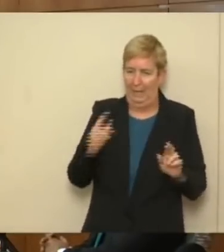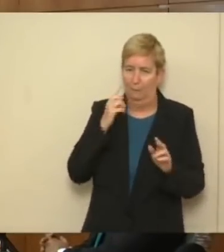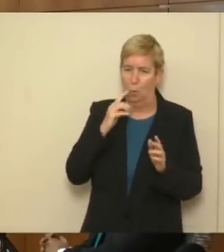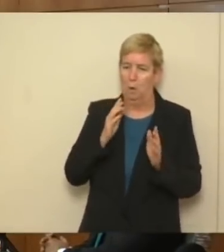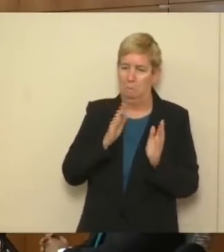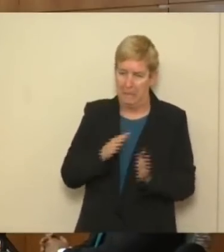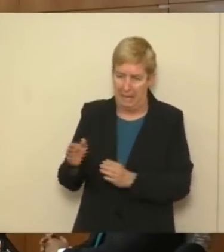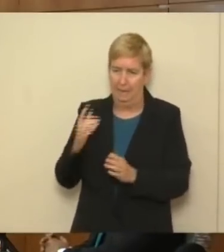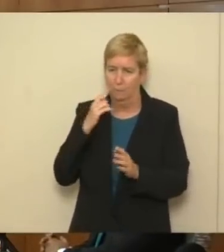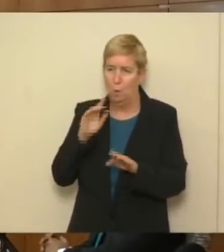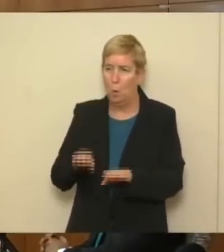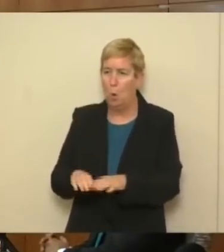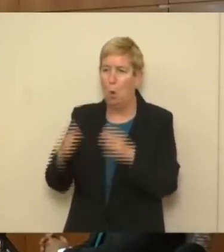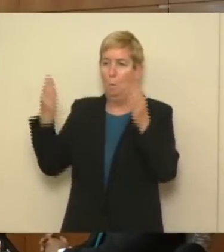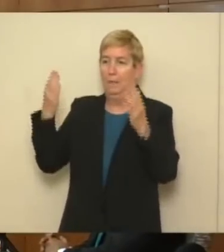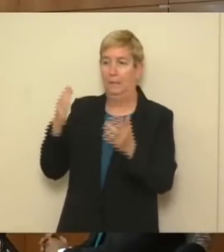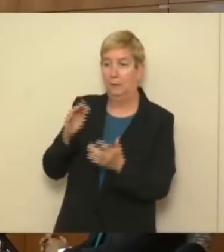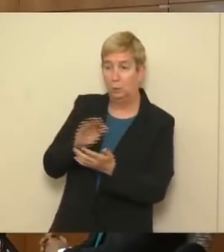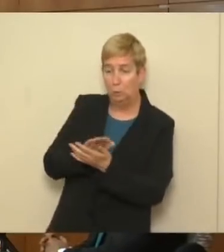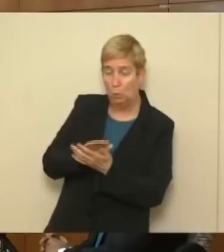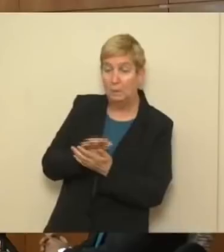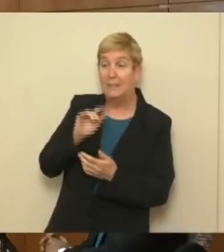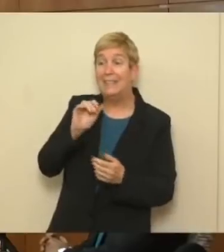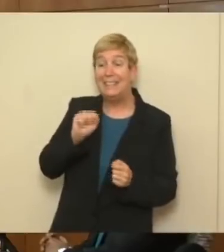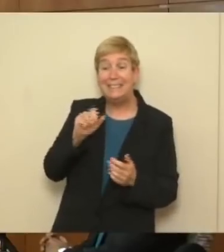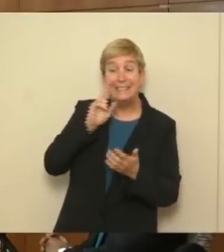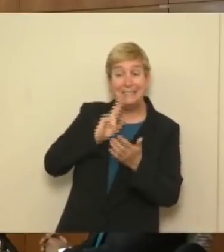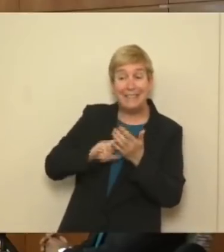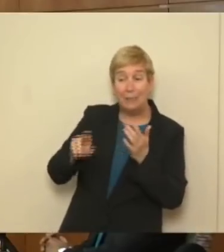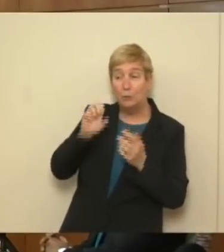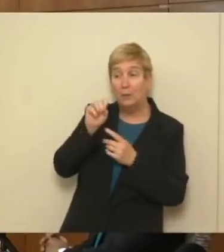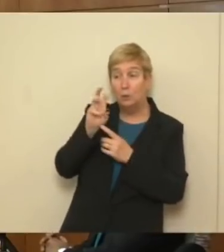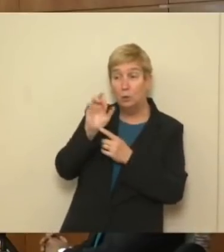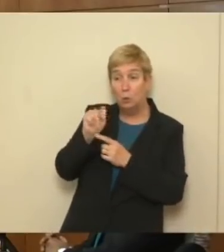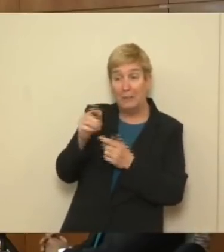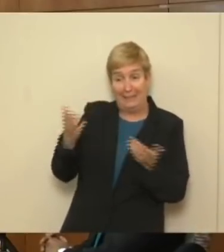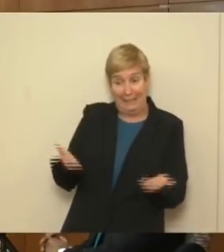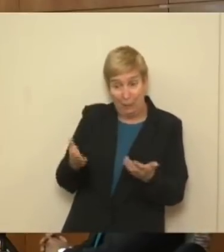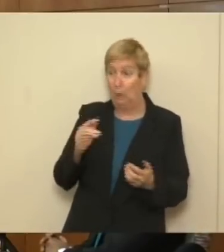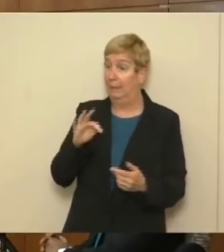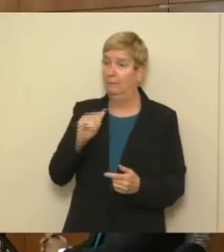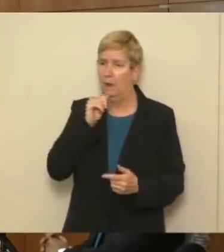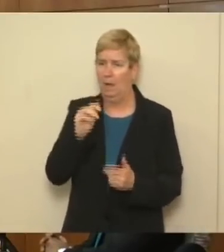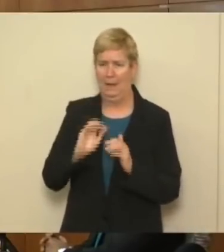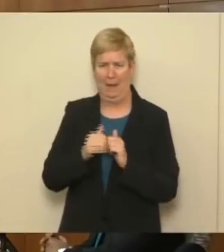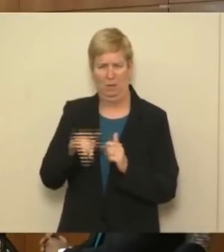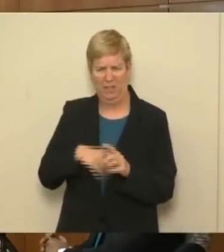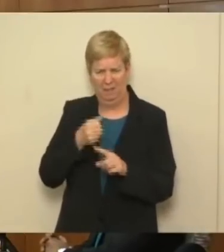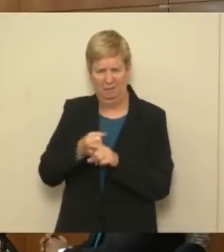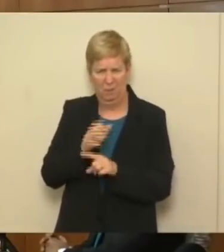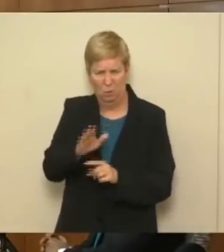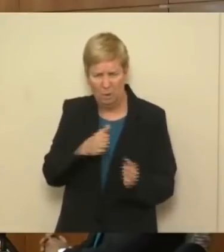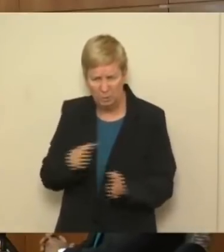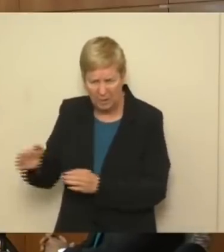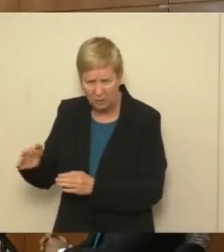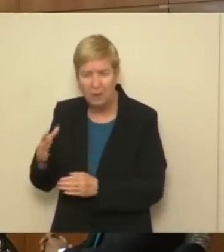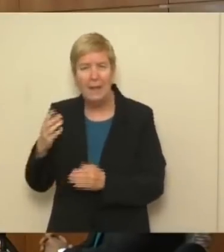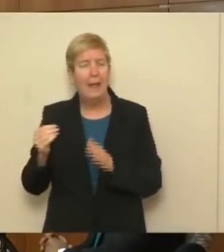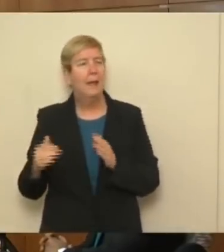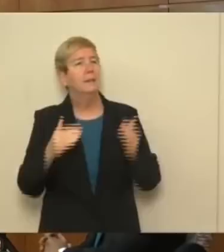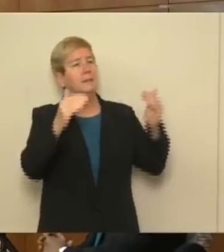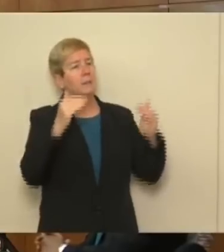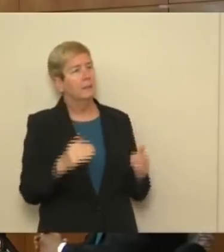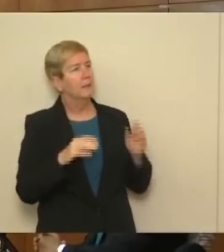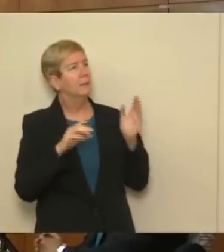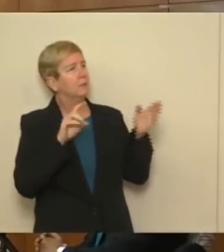is Secretary Stewart in the state? And if not, how has that affected preparations? And also for Dr. Grace, how many cases are you seeing that